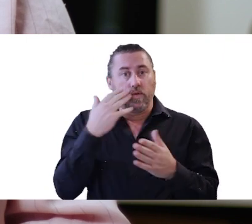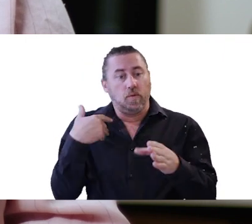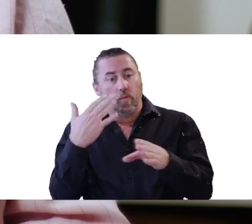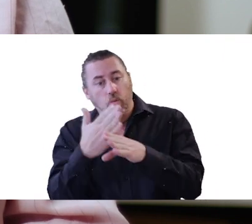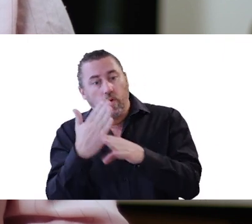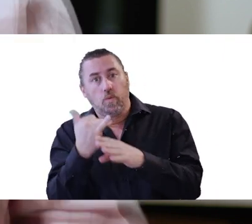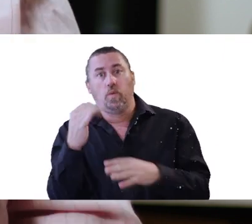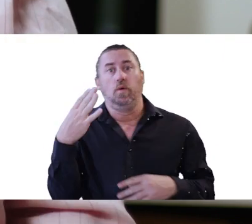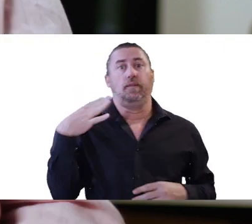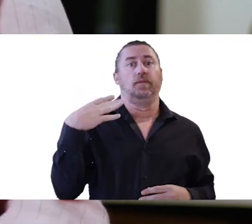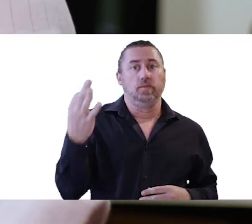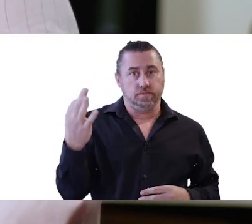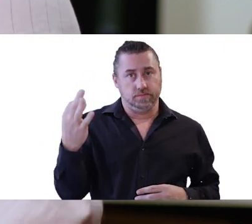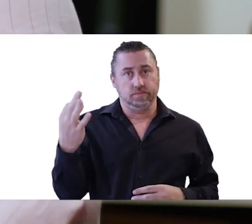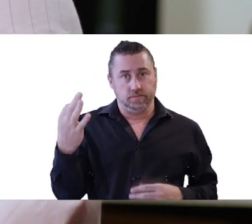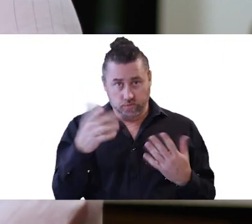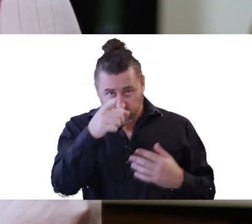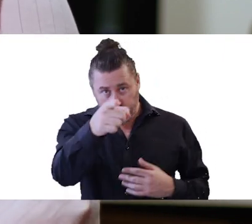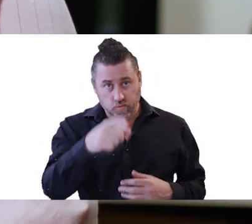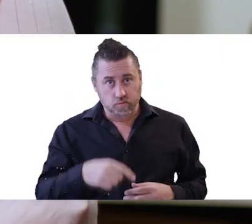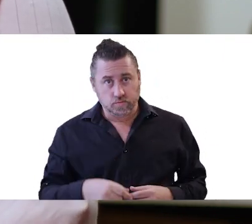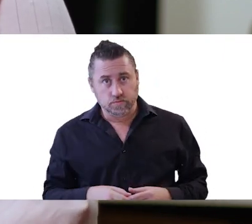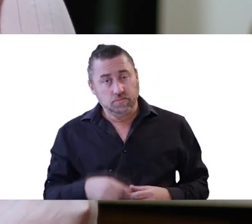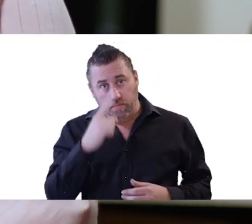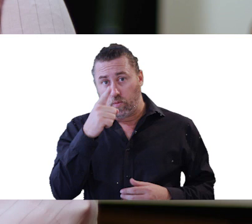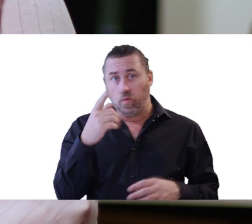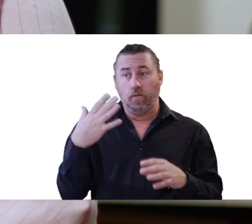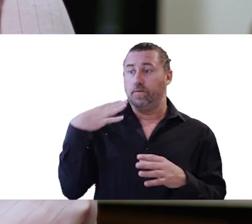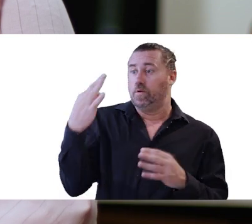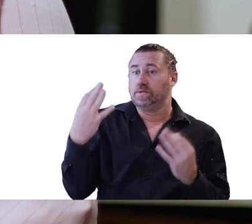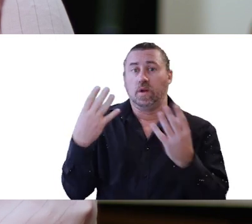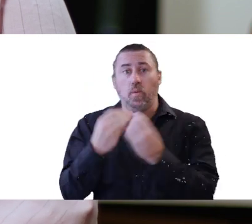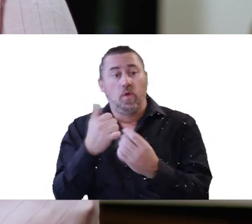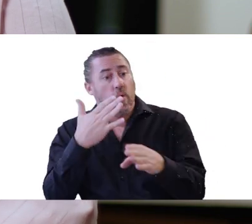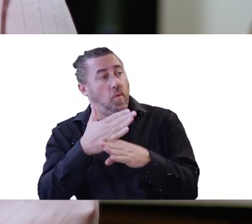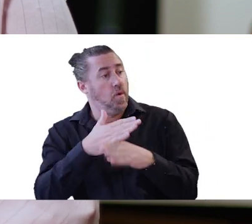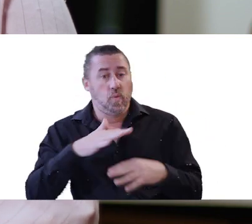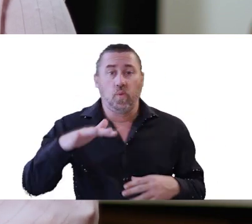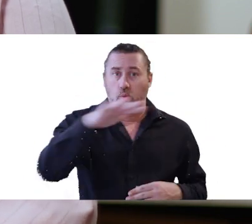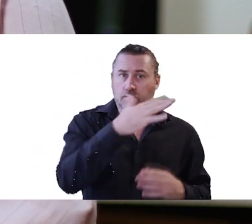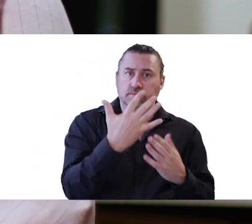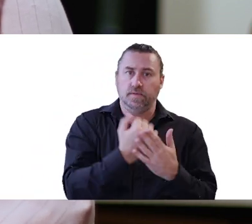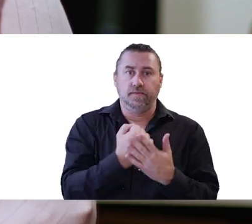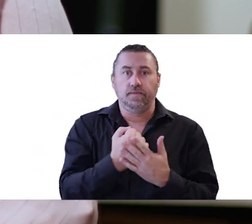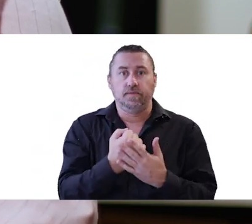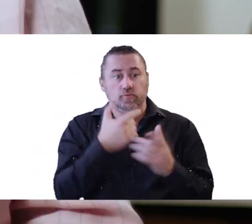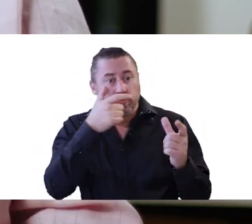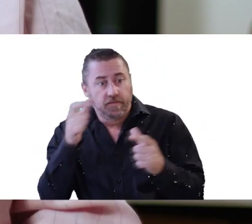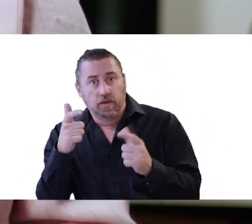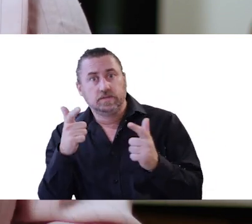or volunteering. This means you, the people you volunteer or work with, your supervisor or